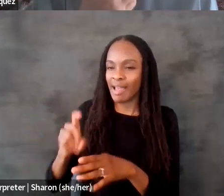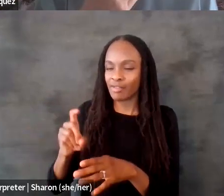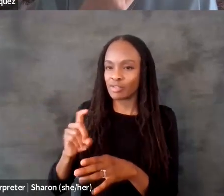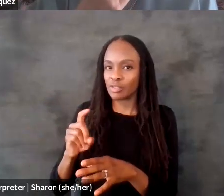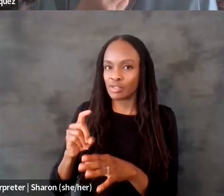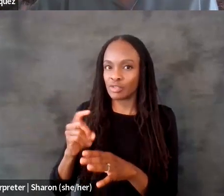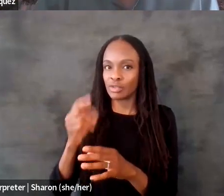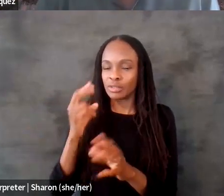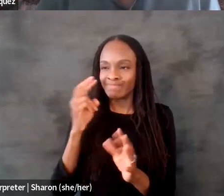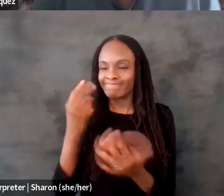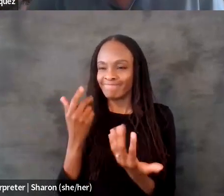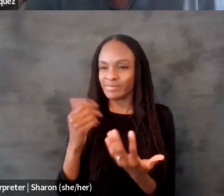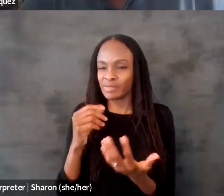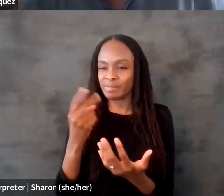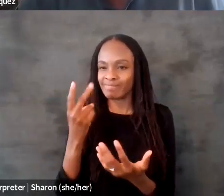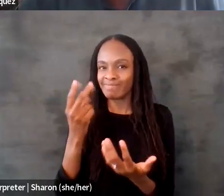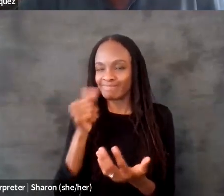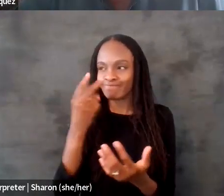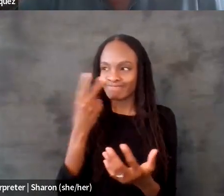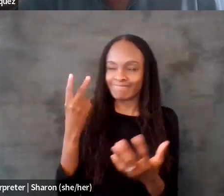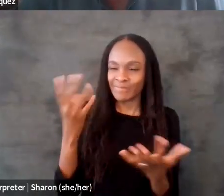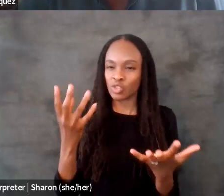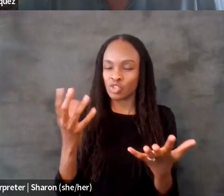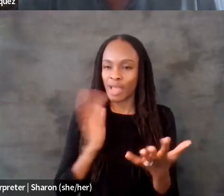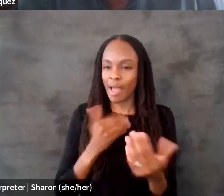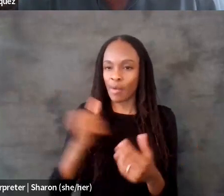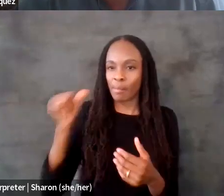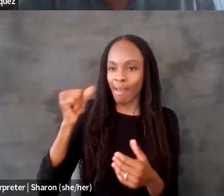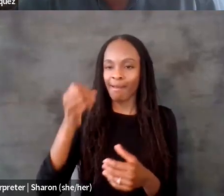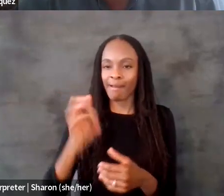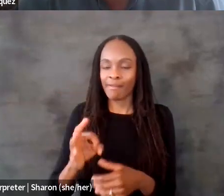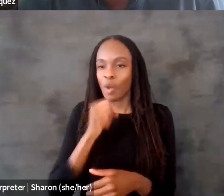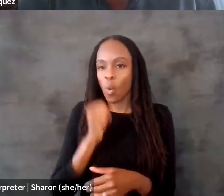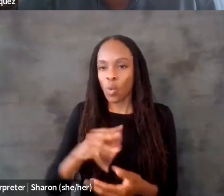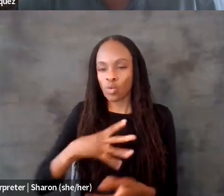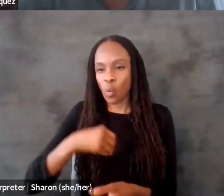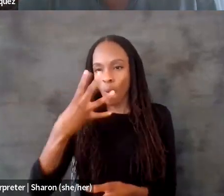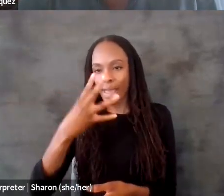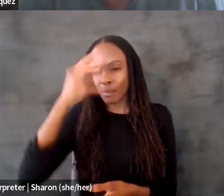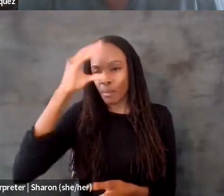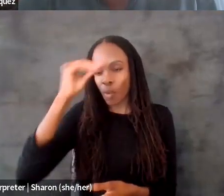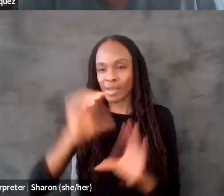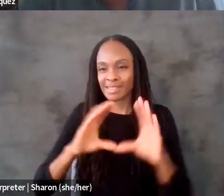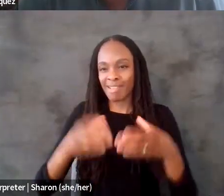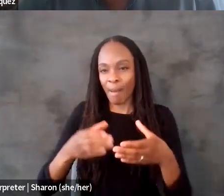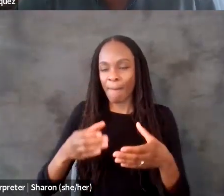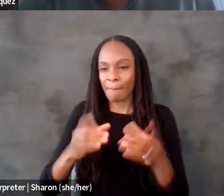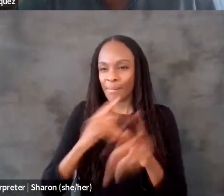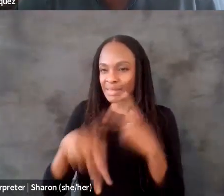in quotation marks, old white boys club types. What can be done to build a